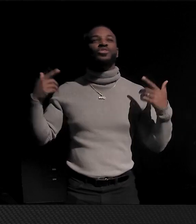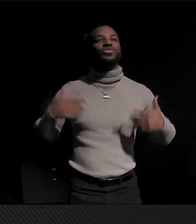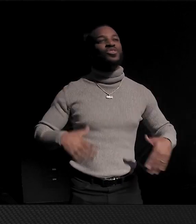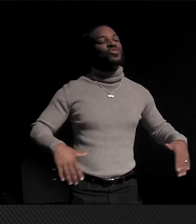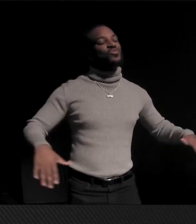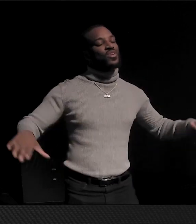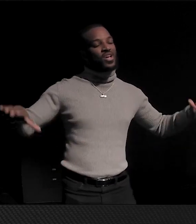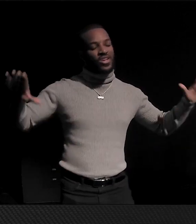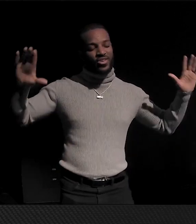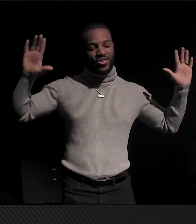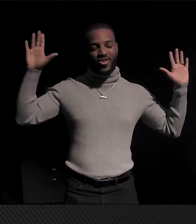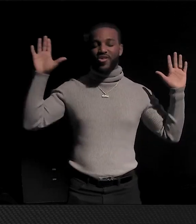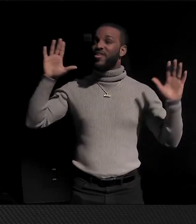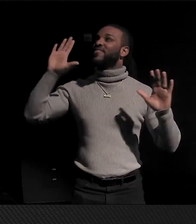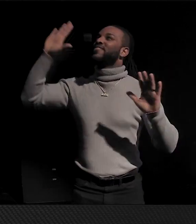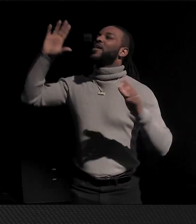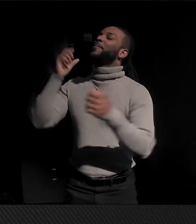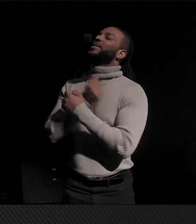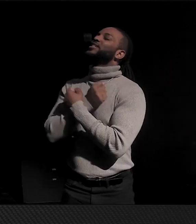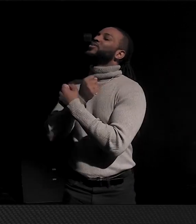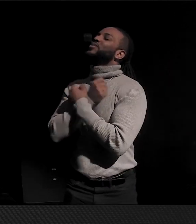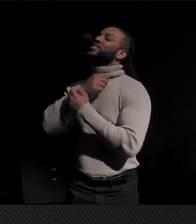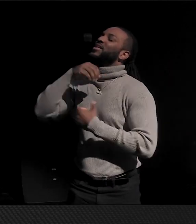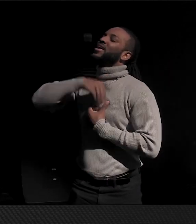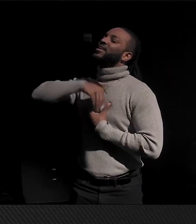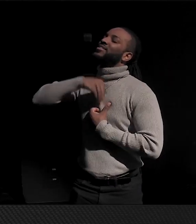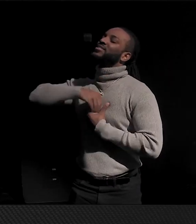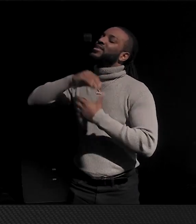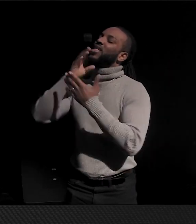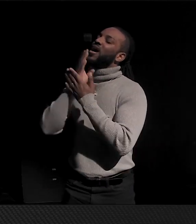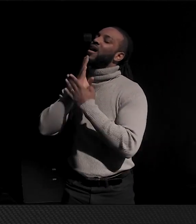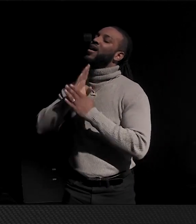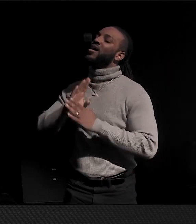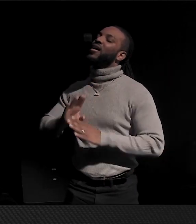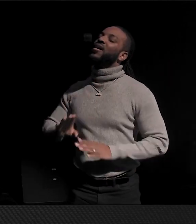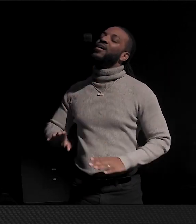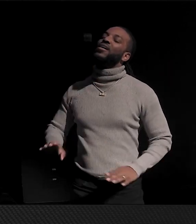who surrender find peace within His